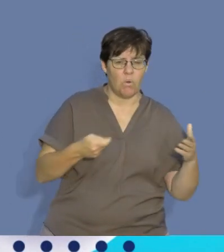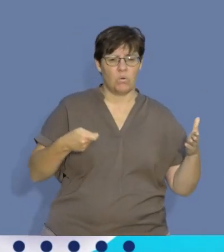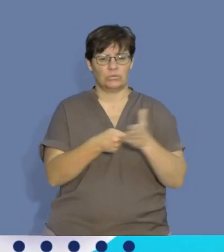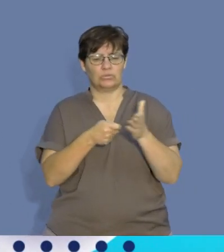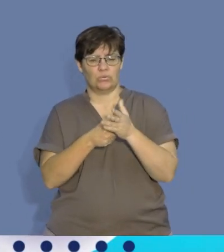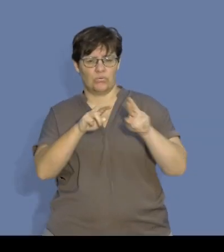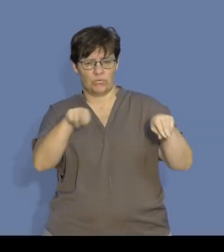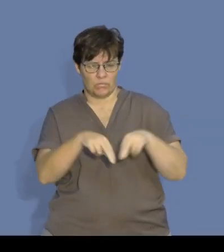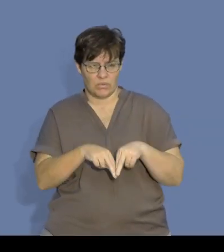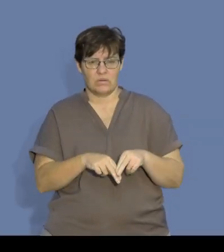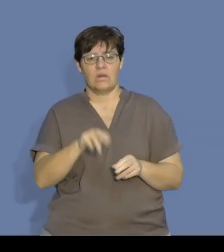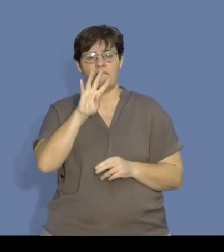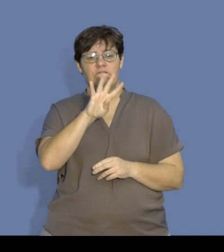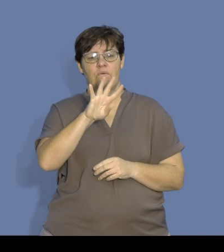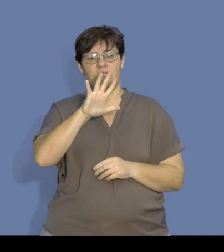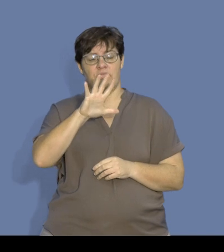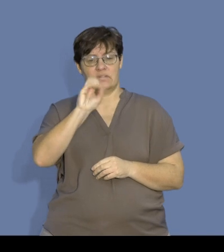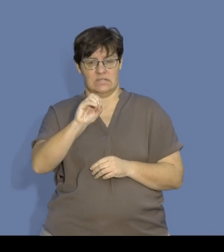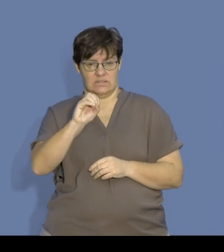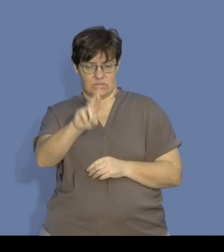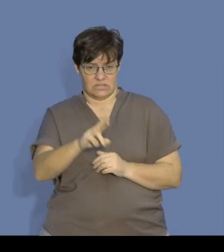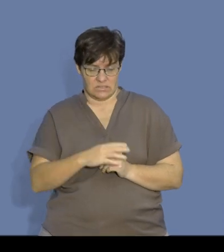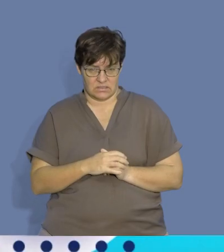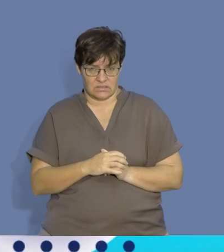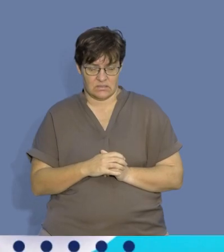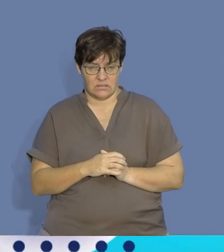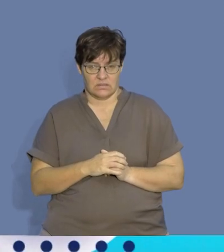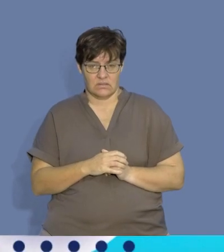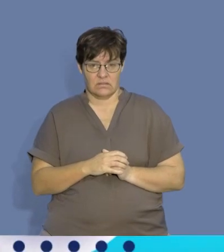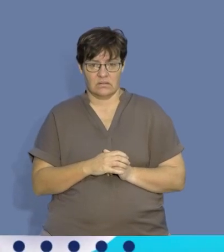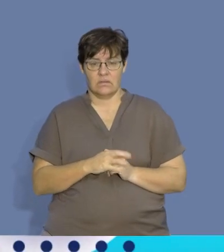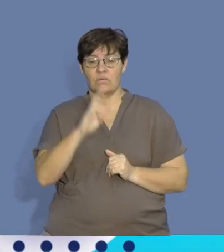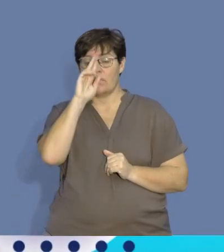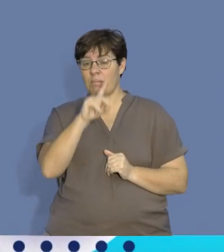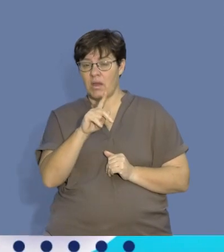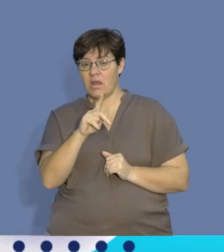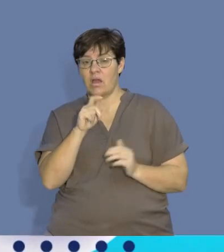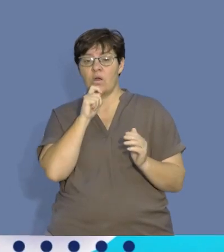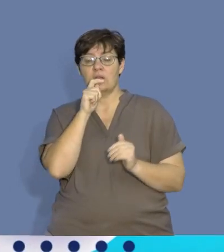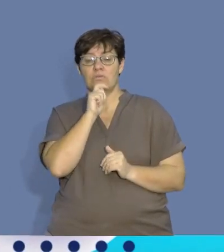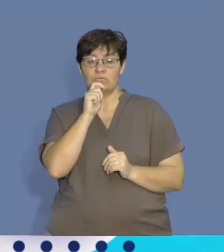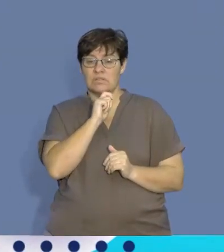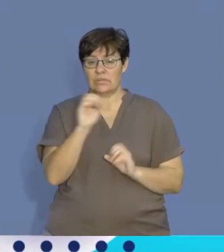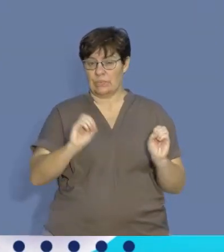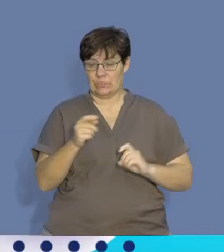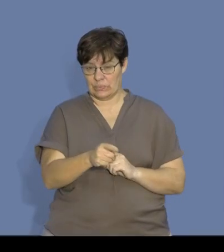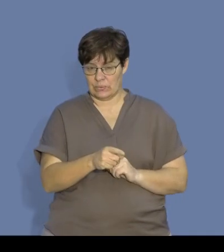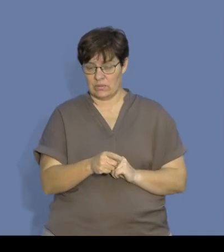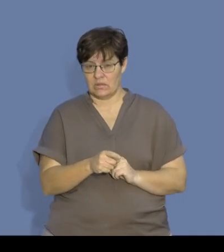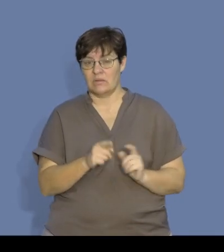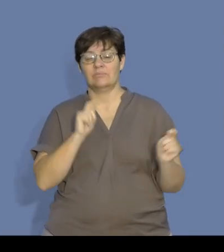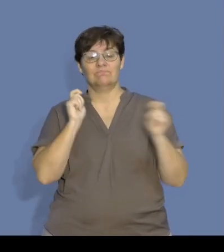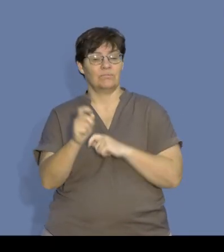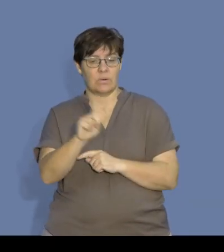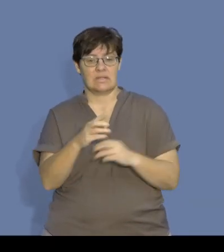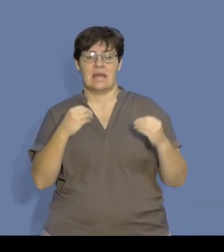storeroom, amounting to 450 Rand. Now remember, unused stationery obviously